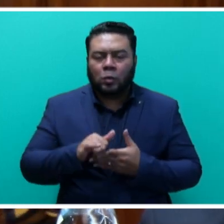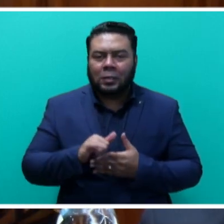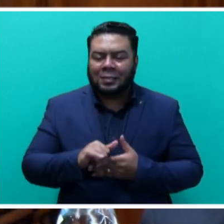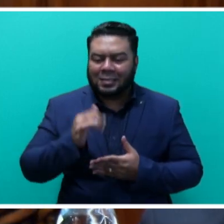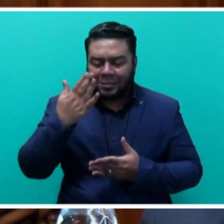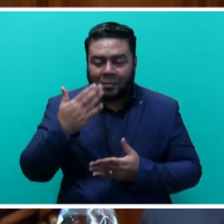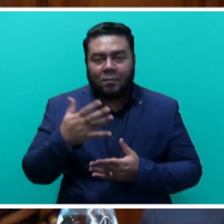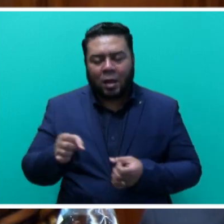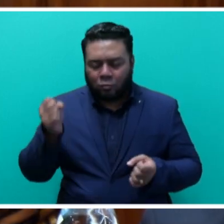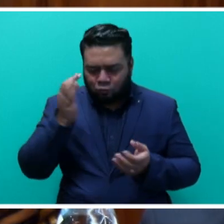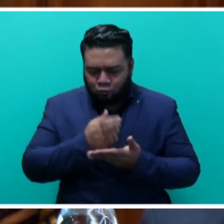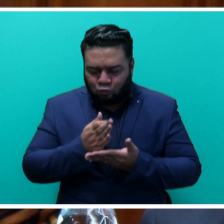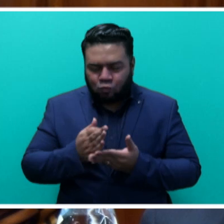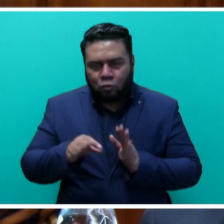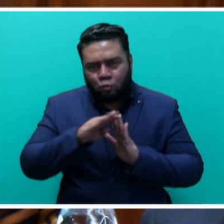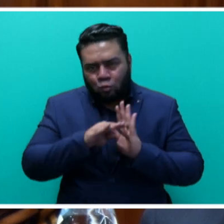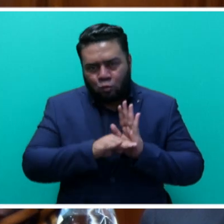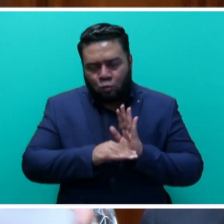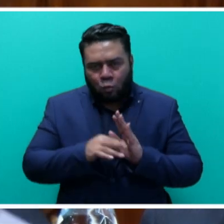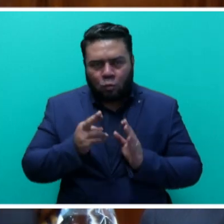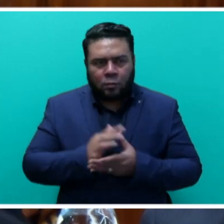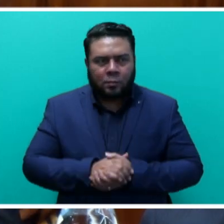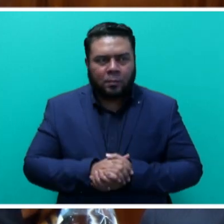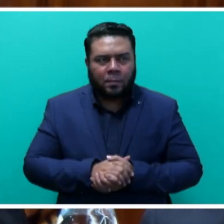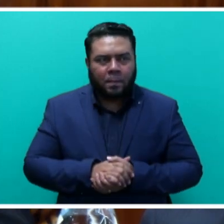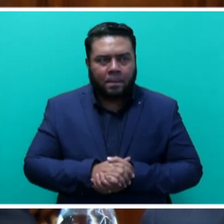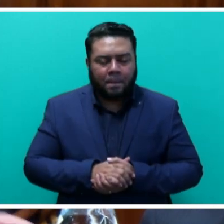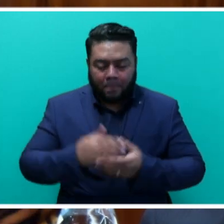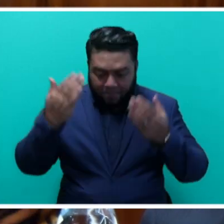our stringent regulatory oversight. Mr. Speaker, sir,